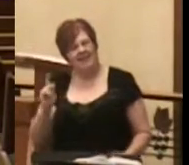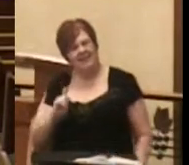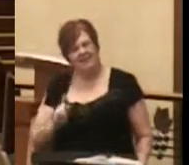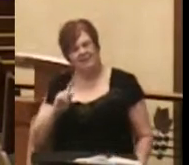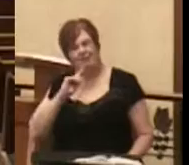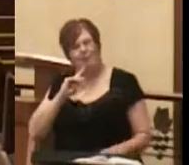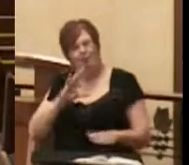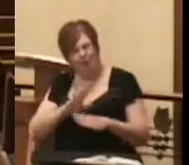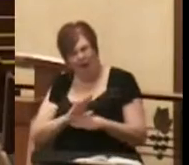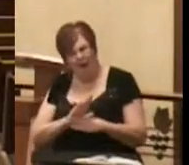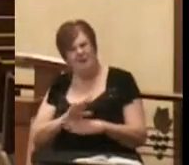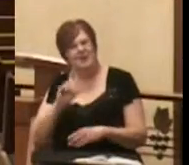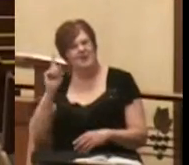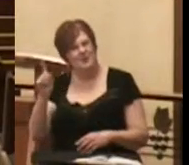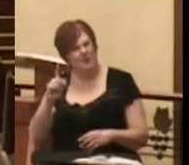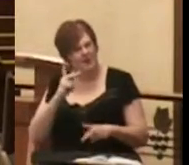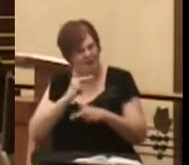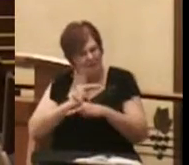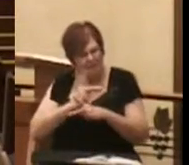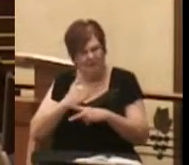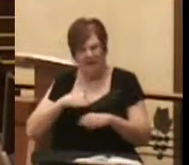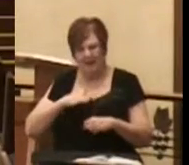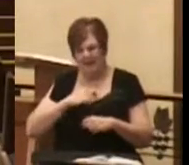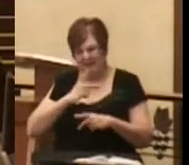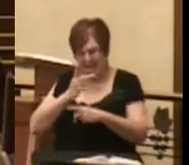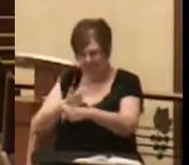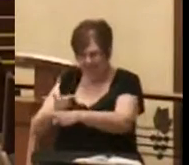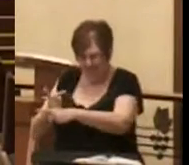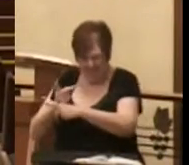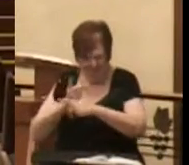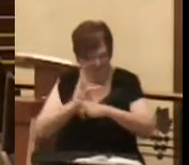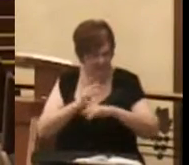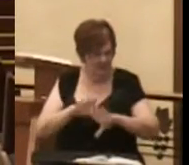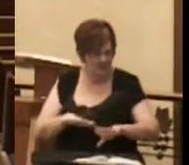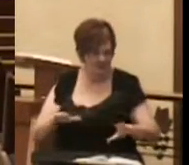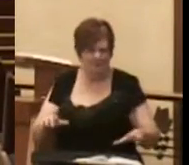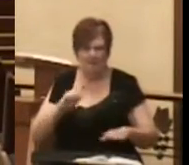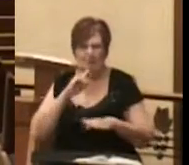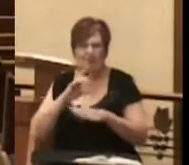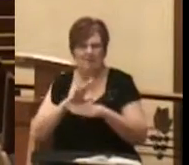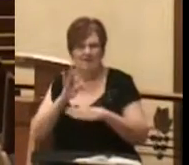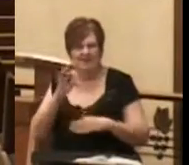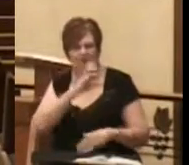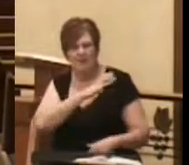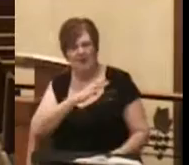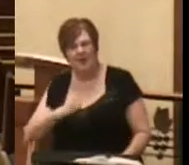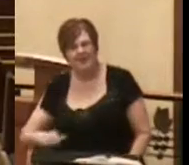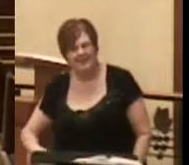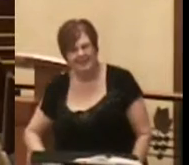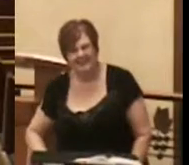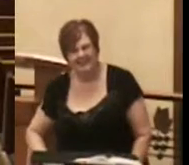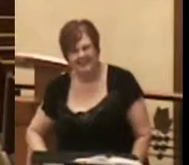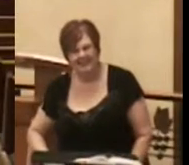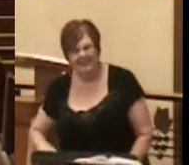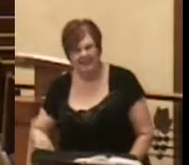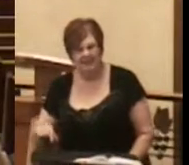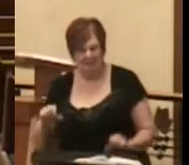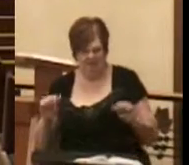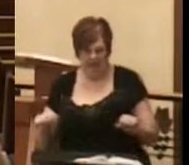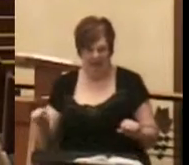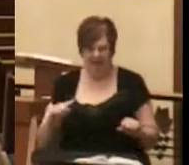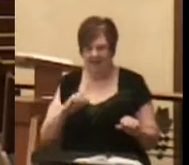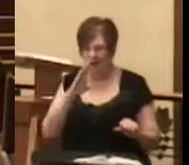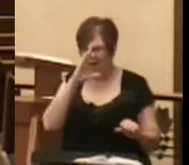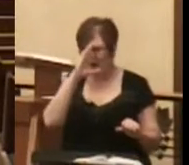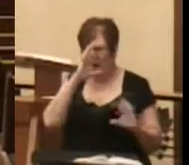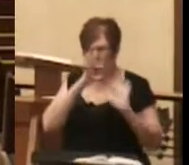you have held us and you hold these, your children, in a promise of Christ. May they know that they are